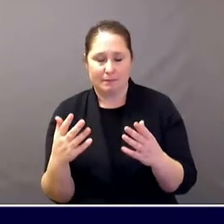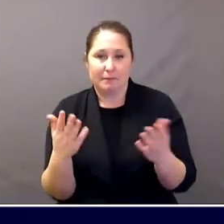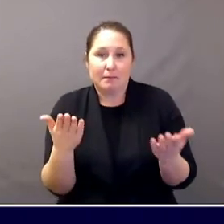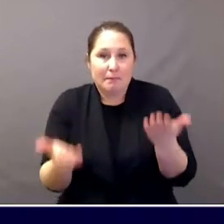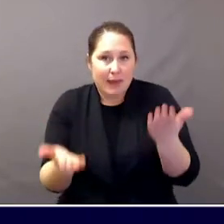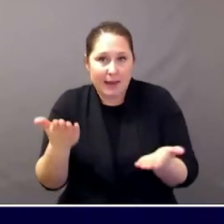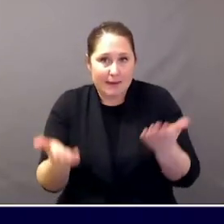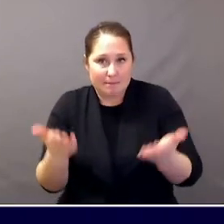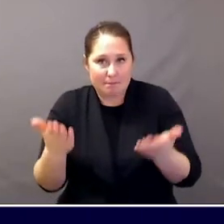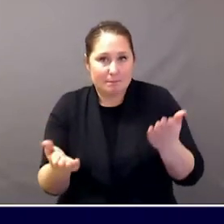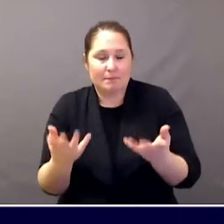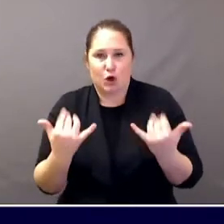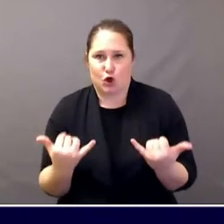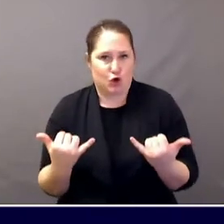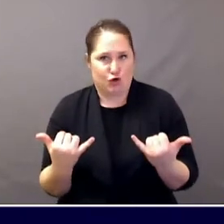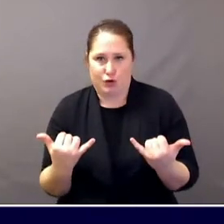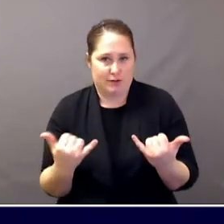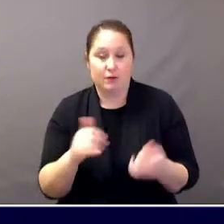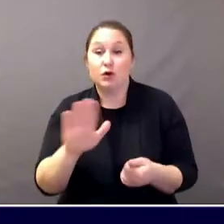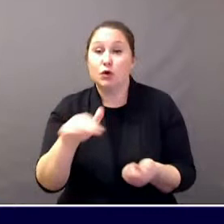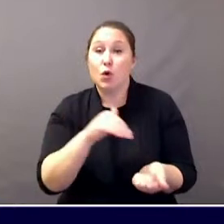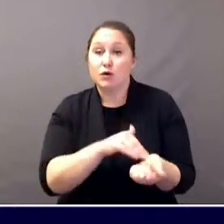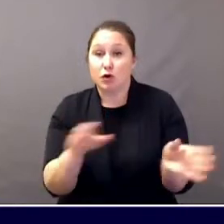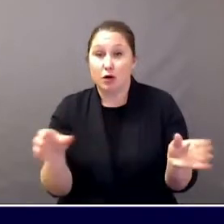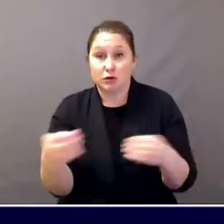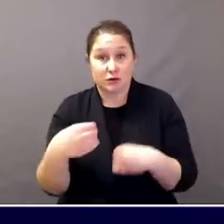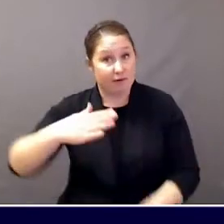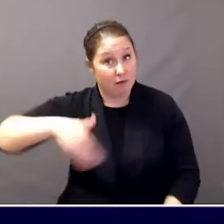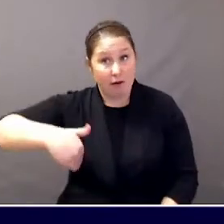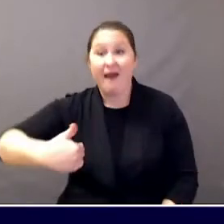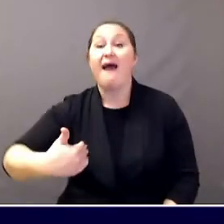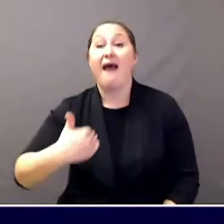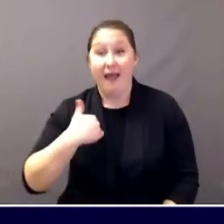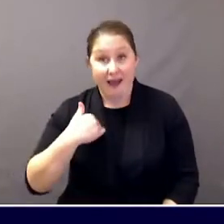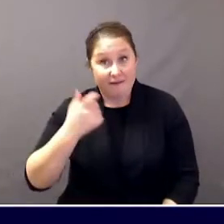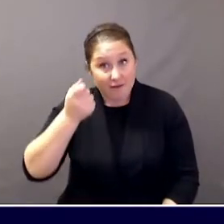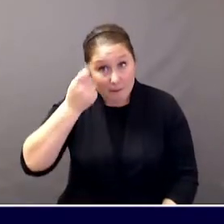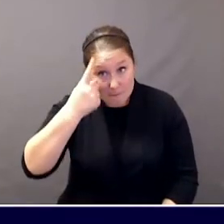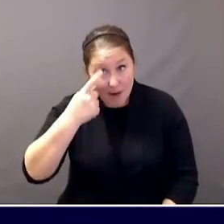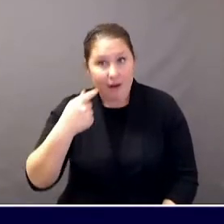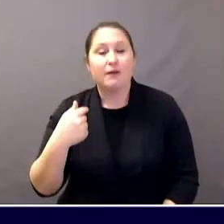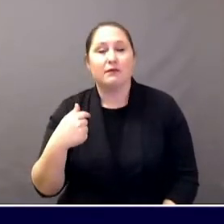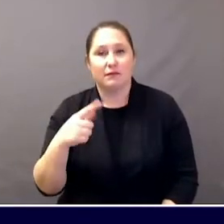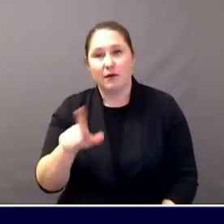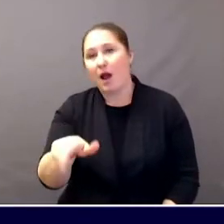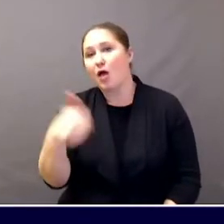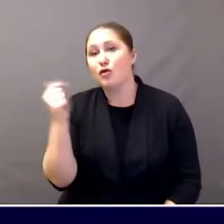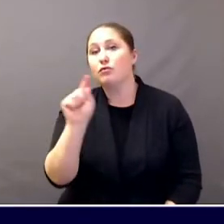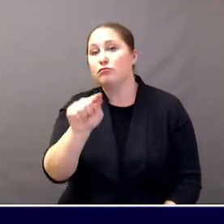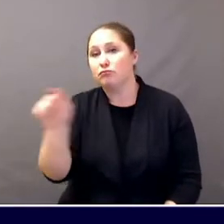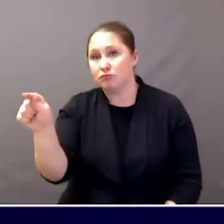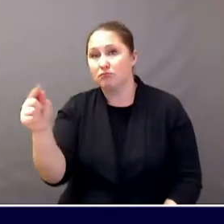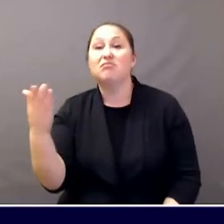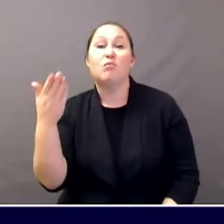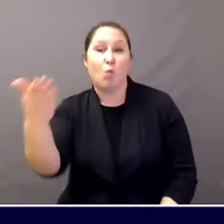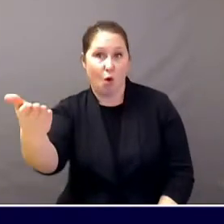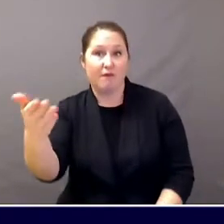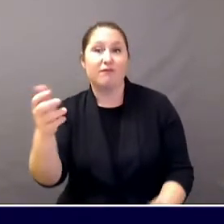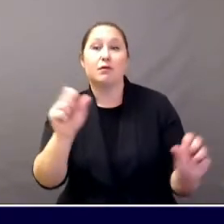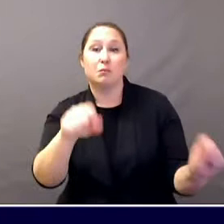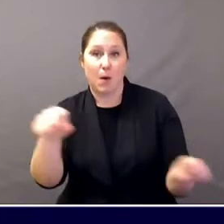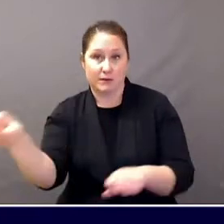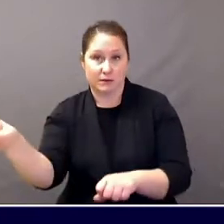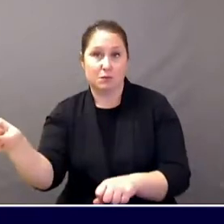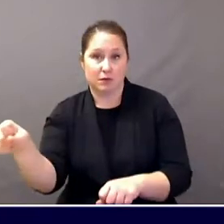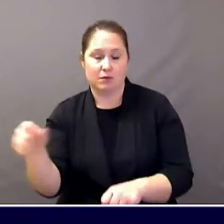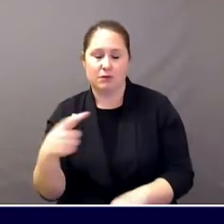we do ask people, hold off. We're all getting organized. So when we begin to vaccinate older Mainers, we're doing so in an orderly,